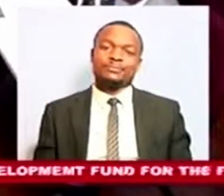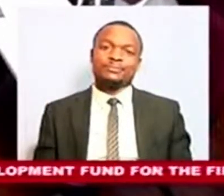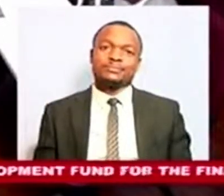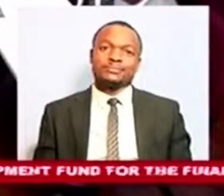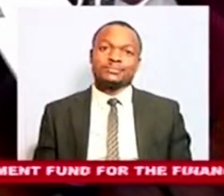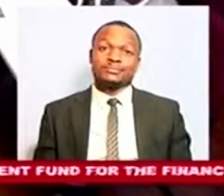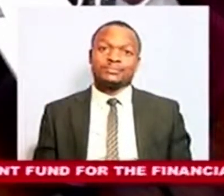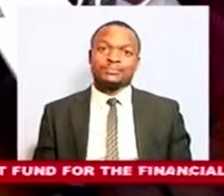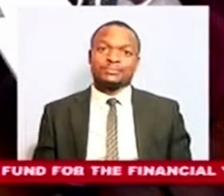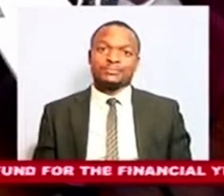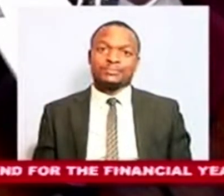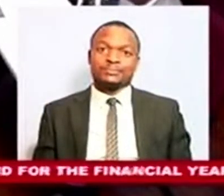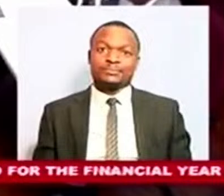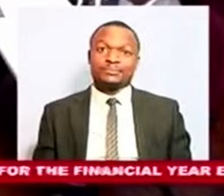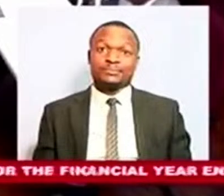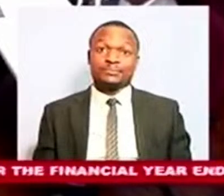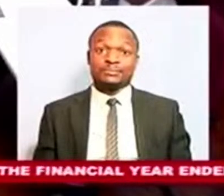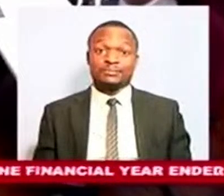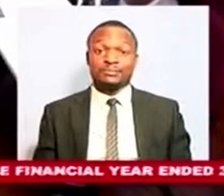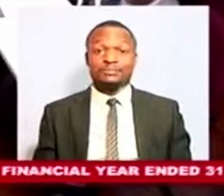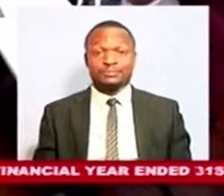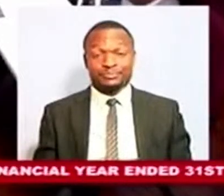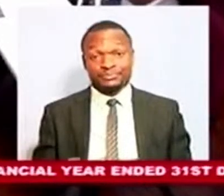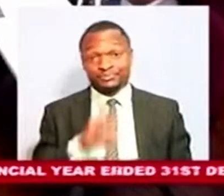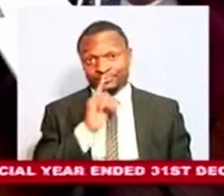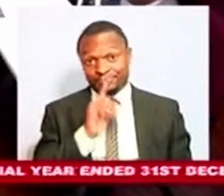Yeah, I'm coming. Oh yeah.